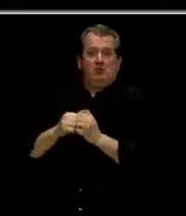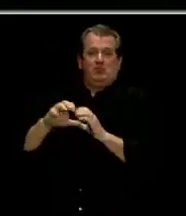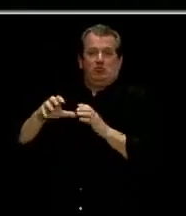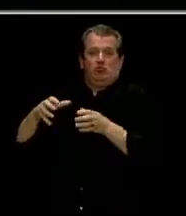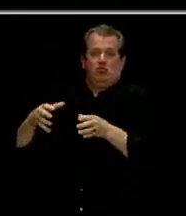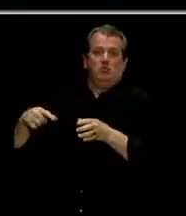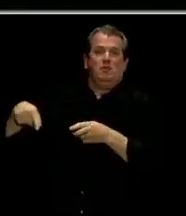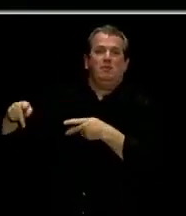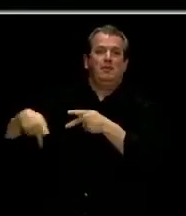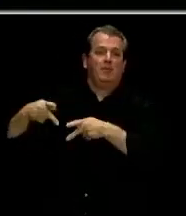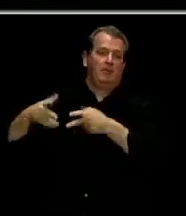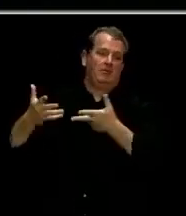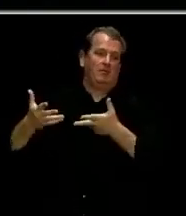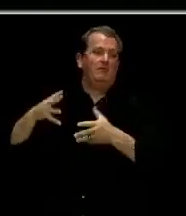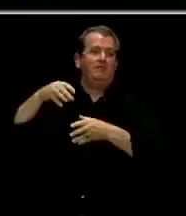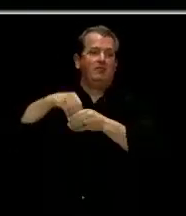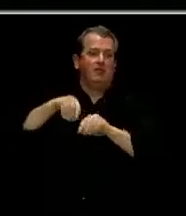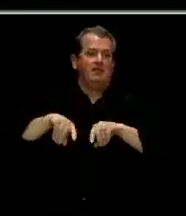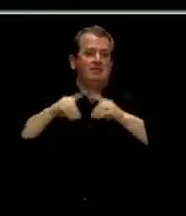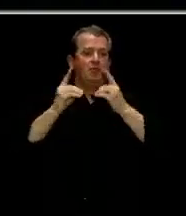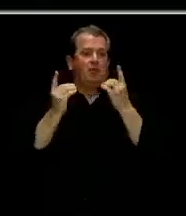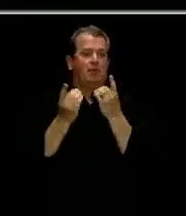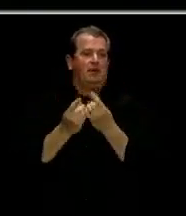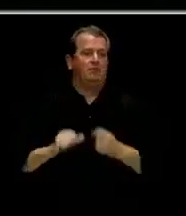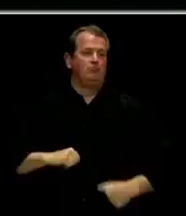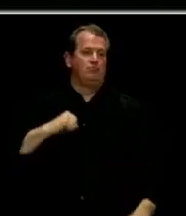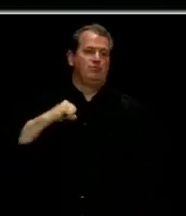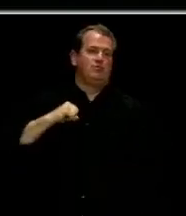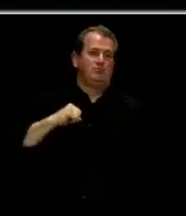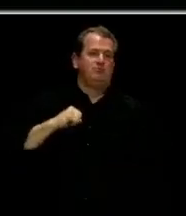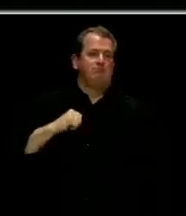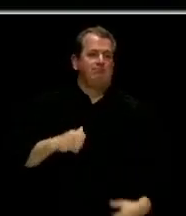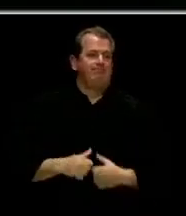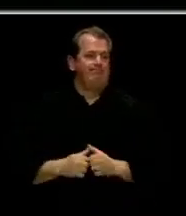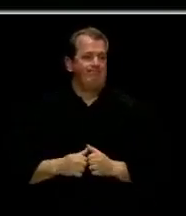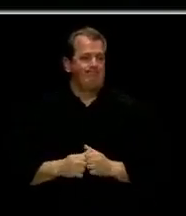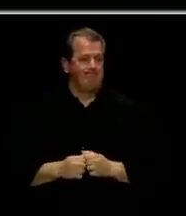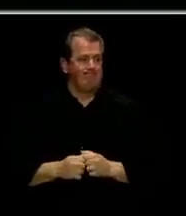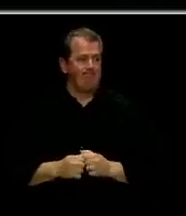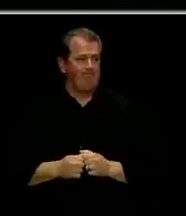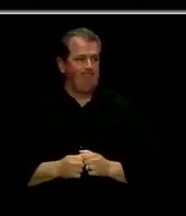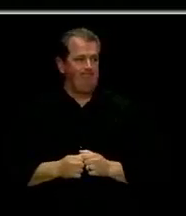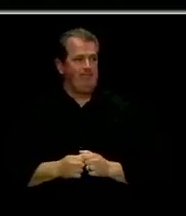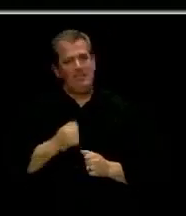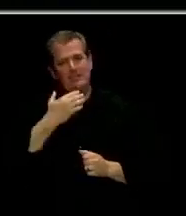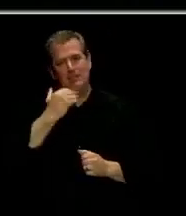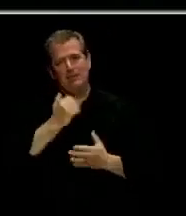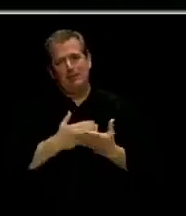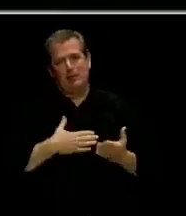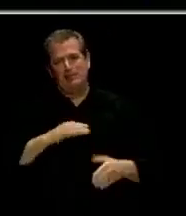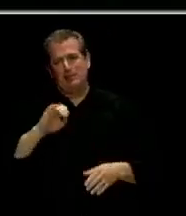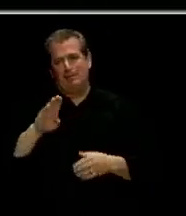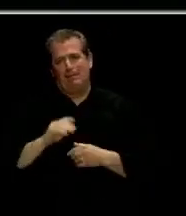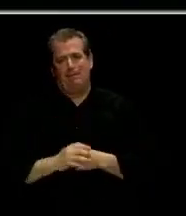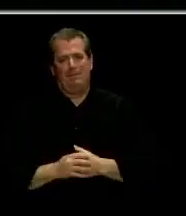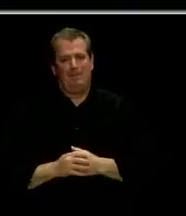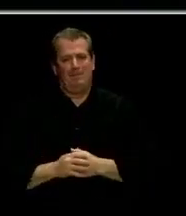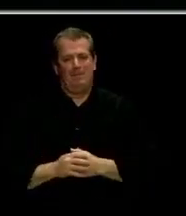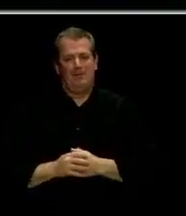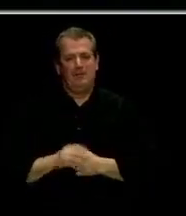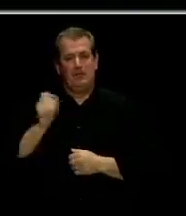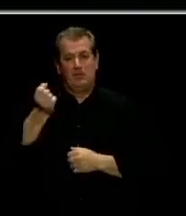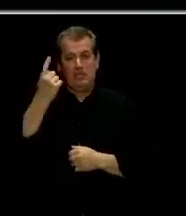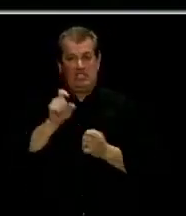able to witness that. It's one of the best parts of my job. In terms